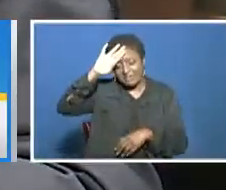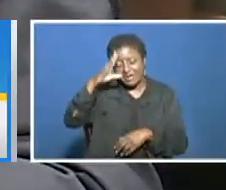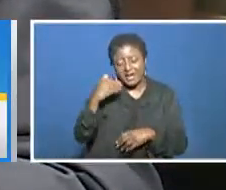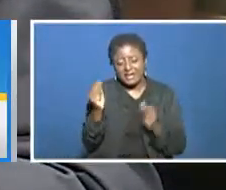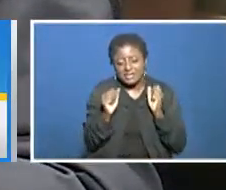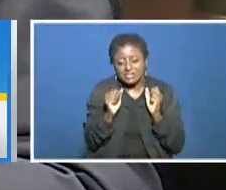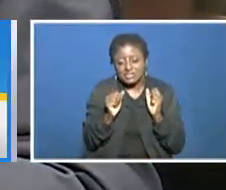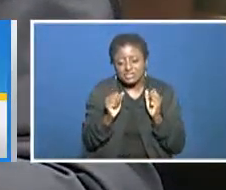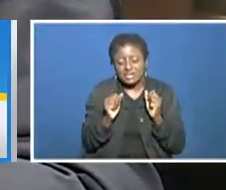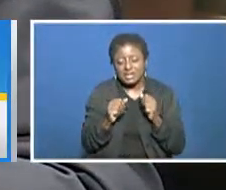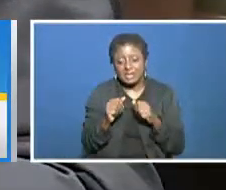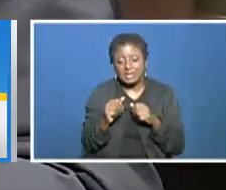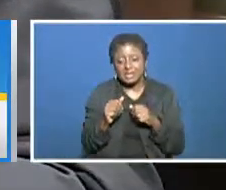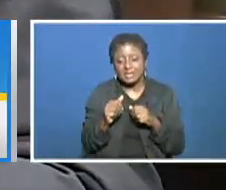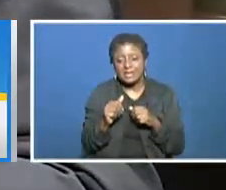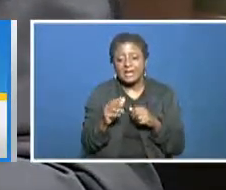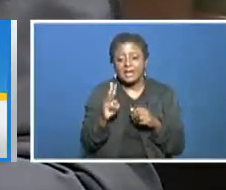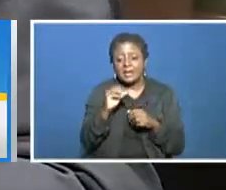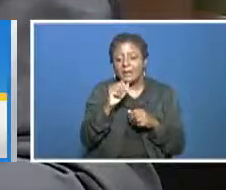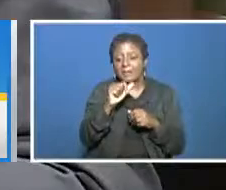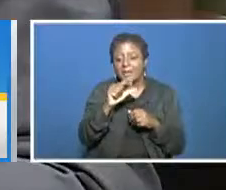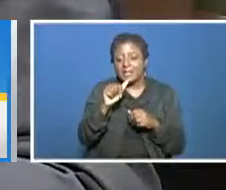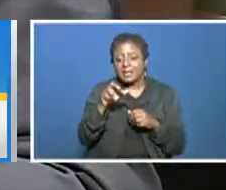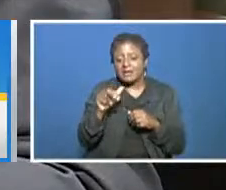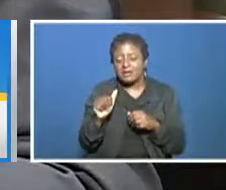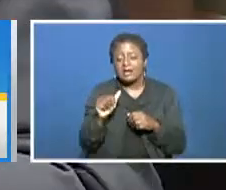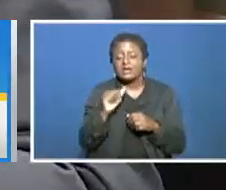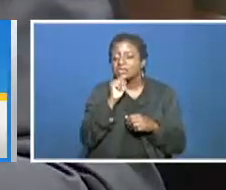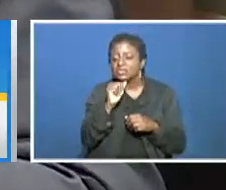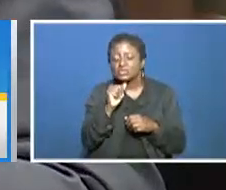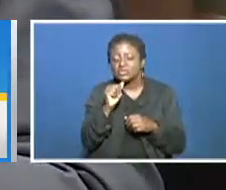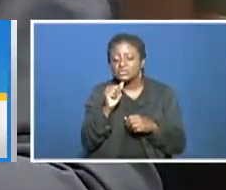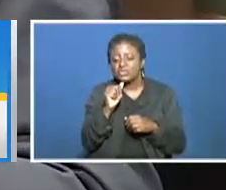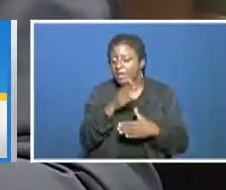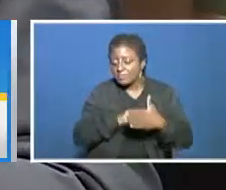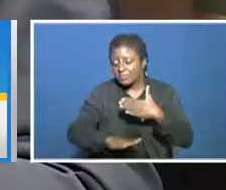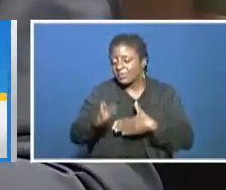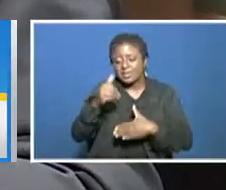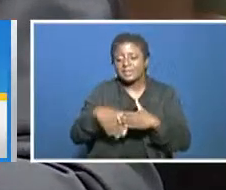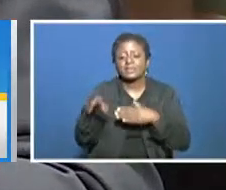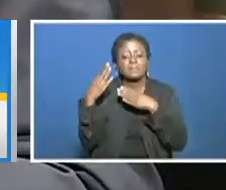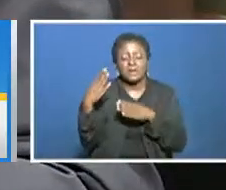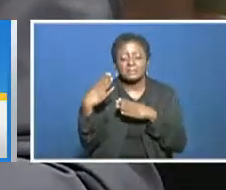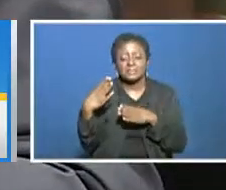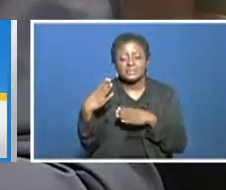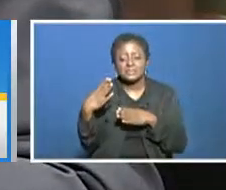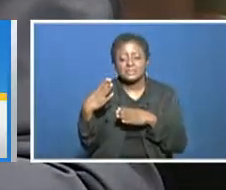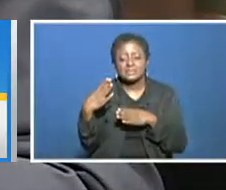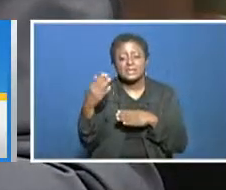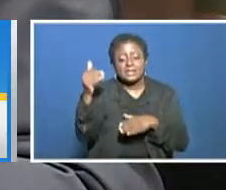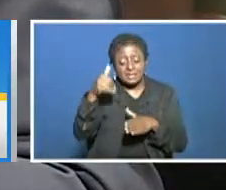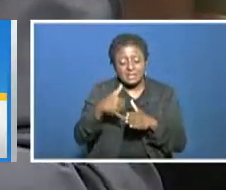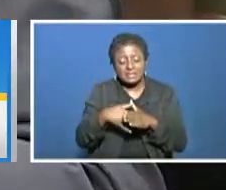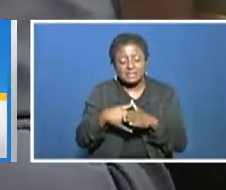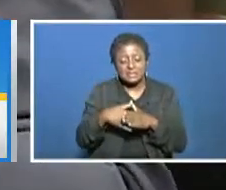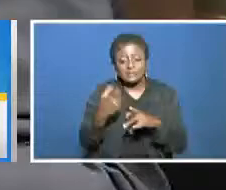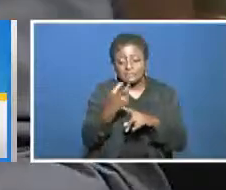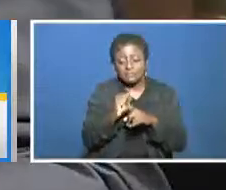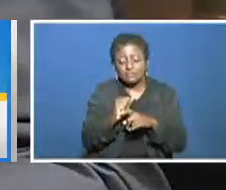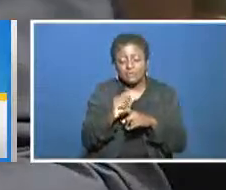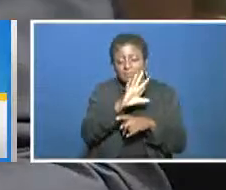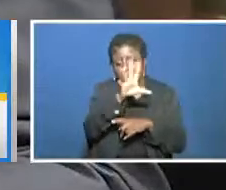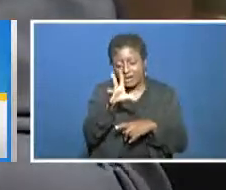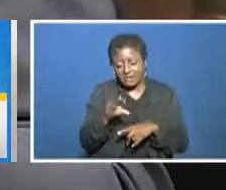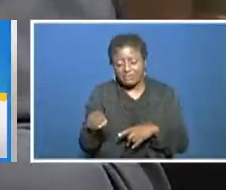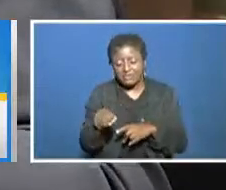in the Bahamas. It's endemic in West African countries and some South American countries. And from time to time, we do have individuals who